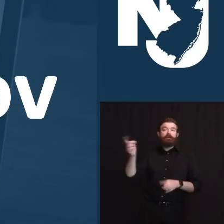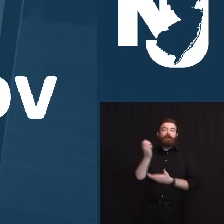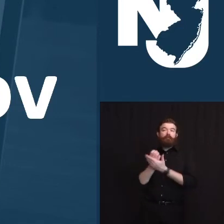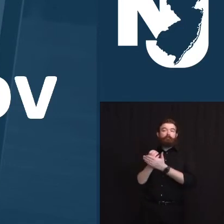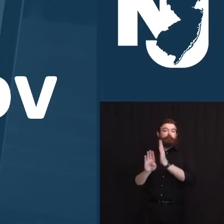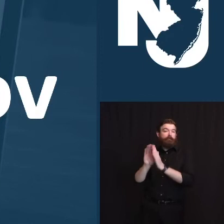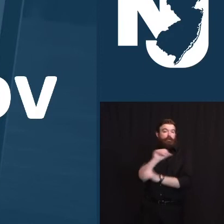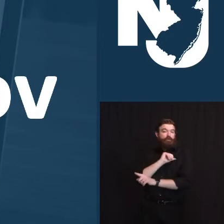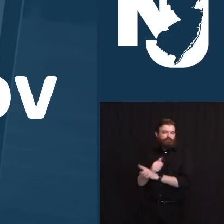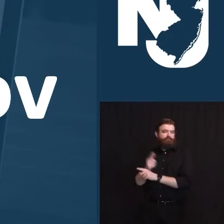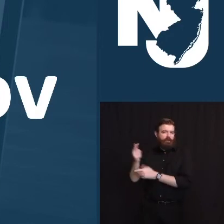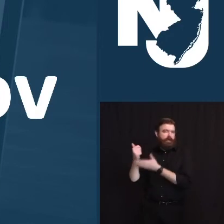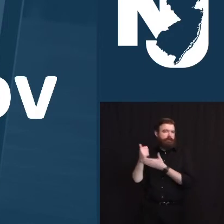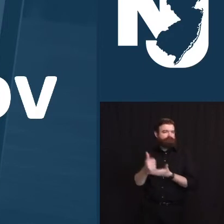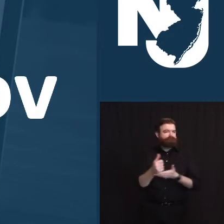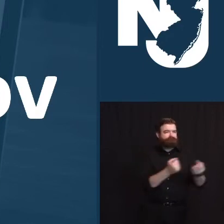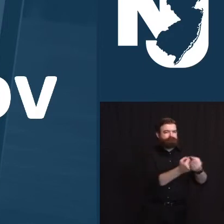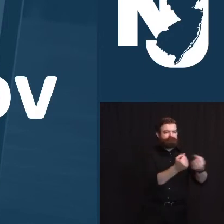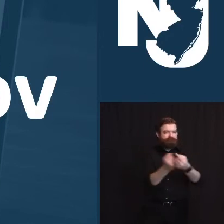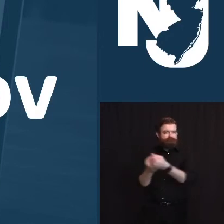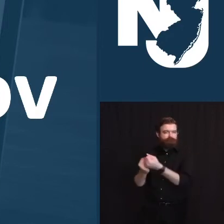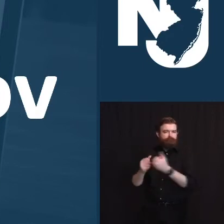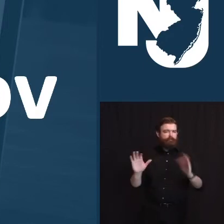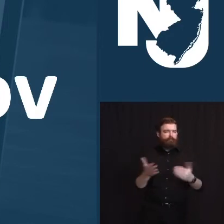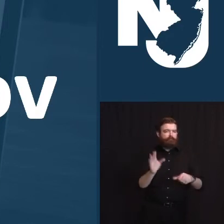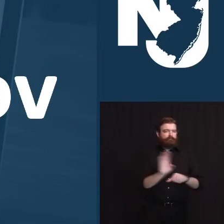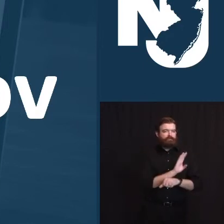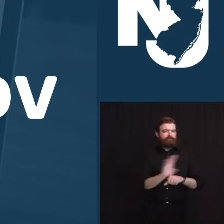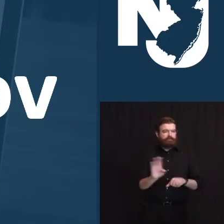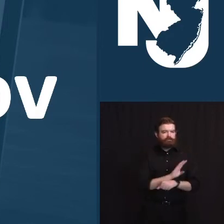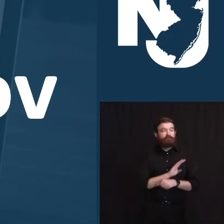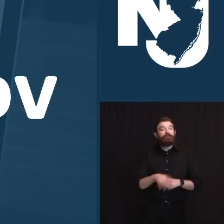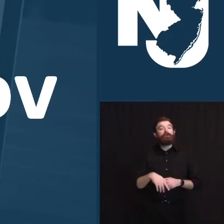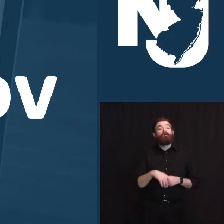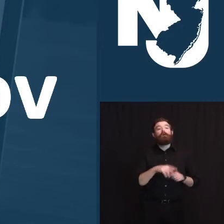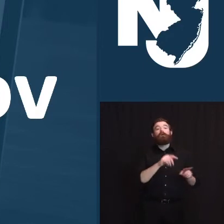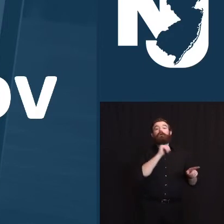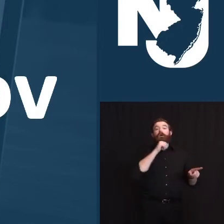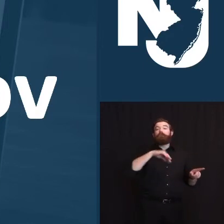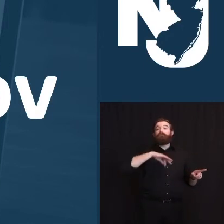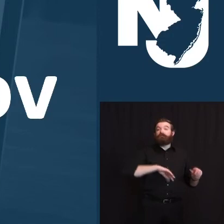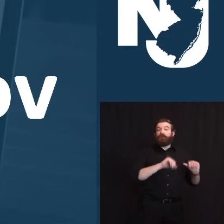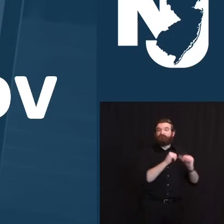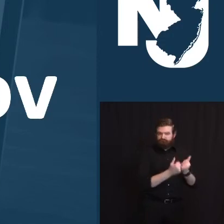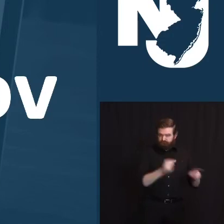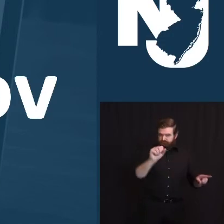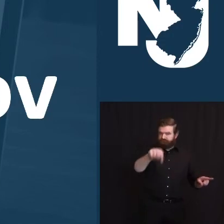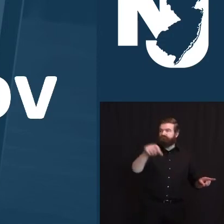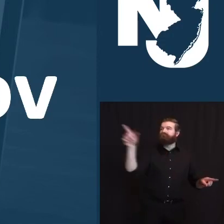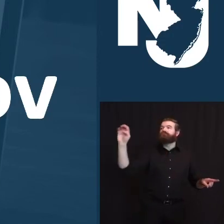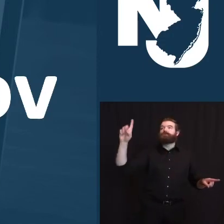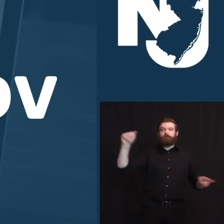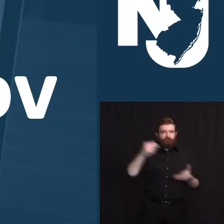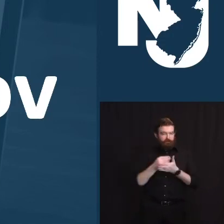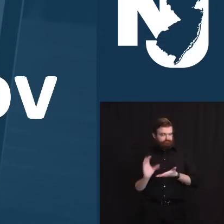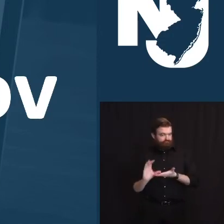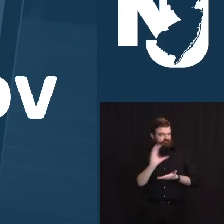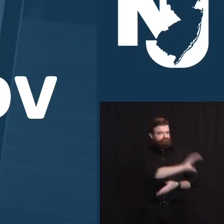many community-based nonprofits have also stepped forward to receive EDA grants that have allowed them to maintain their